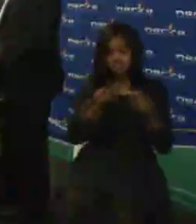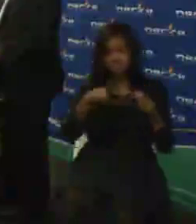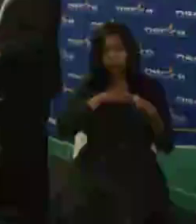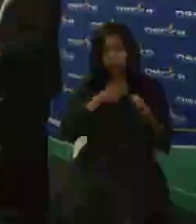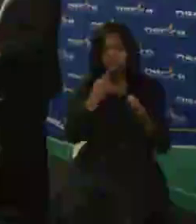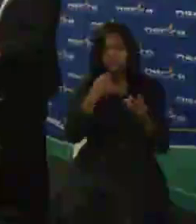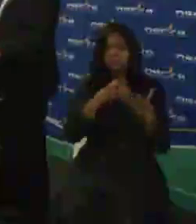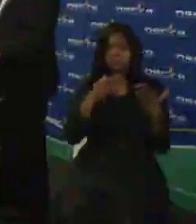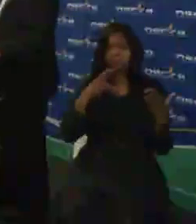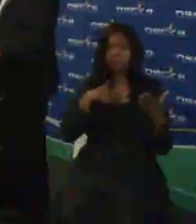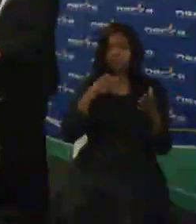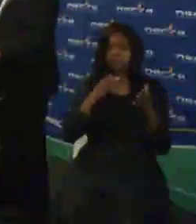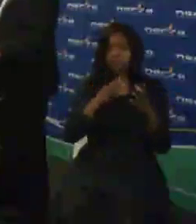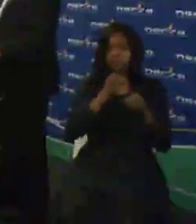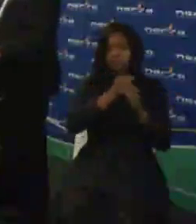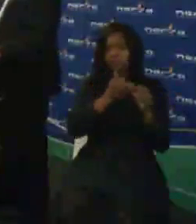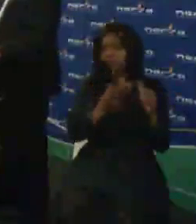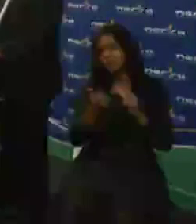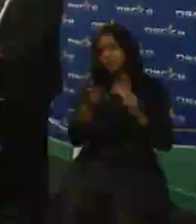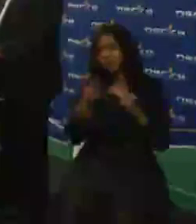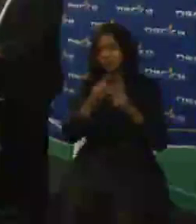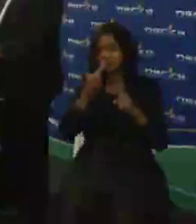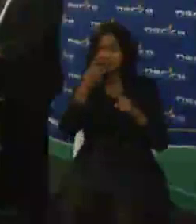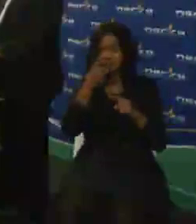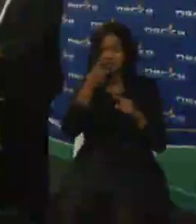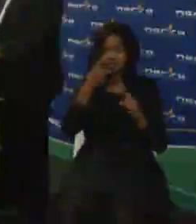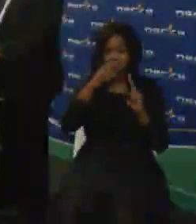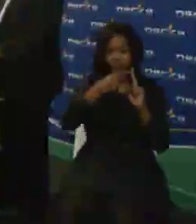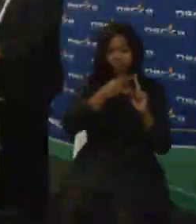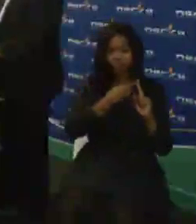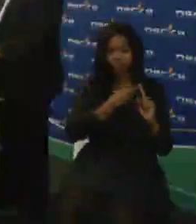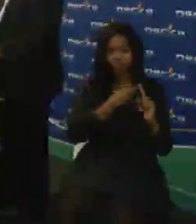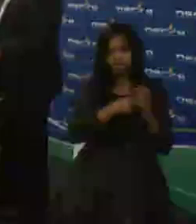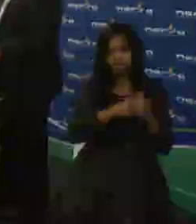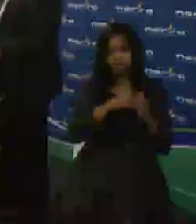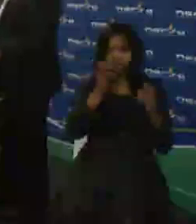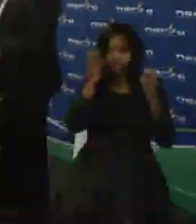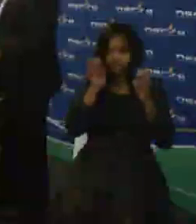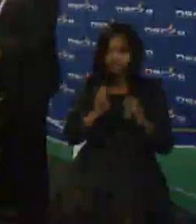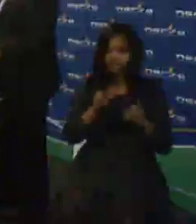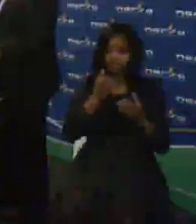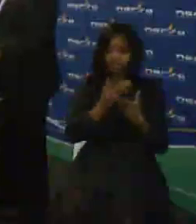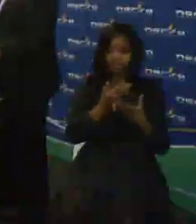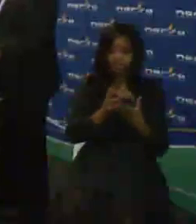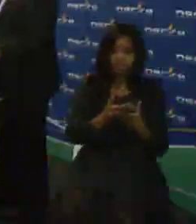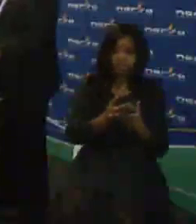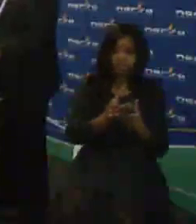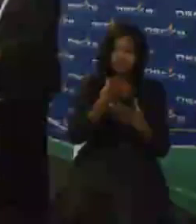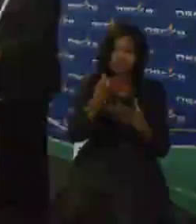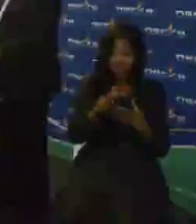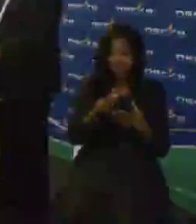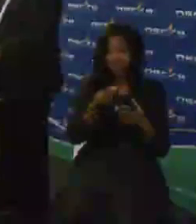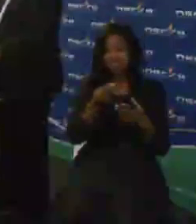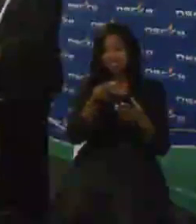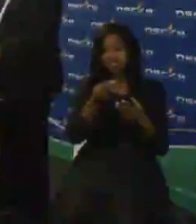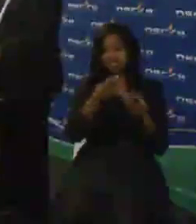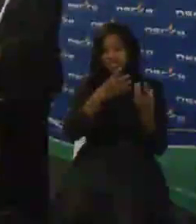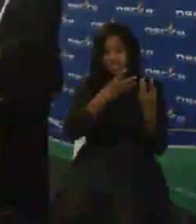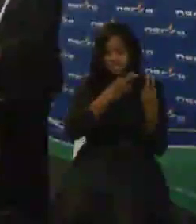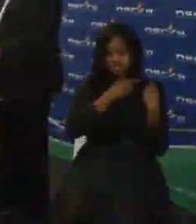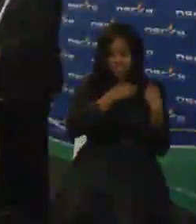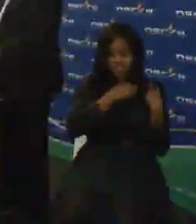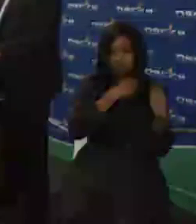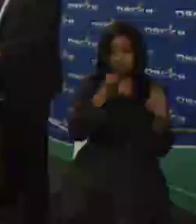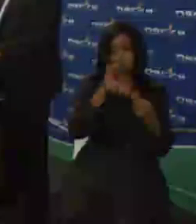And maybe just to get back to the first point, Eskom's application does account for